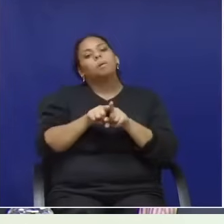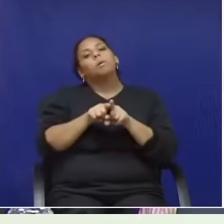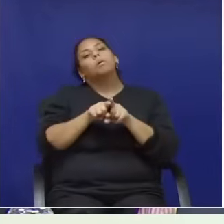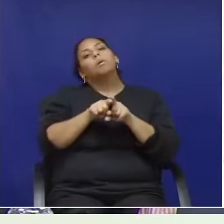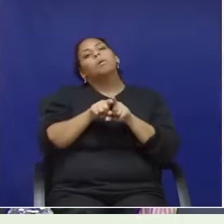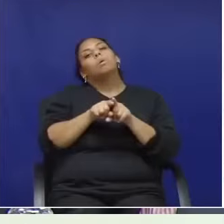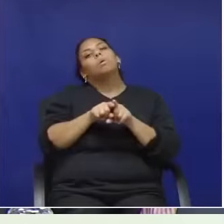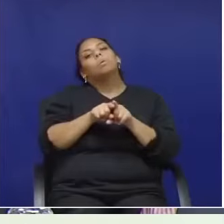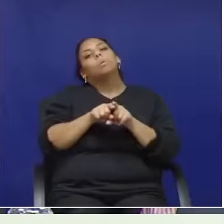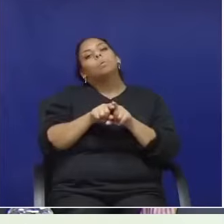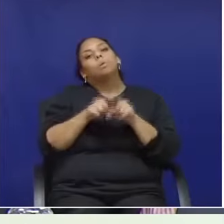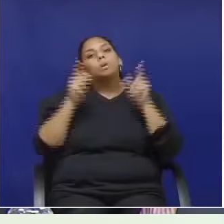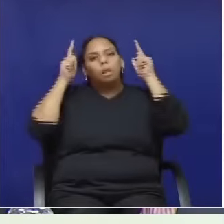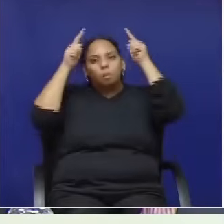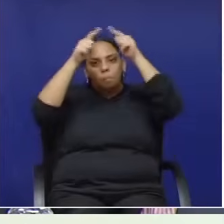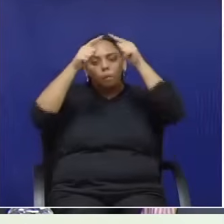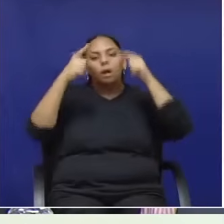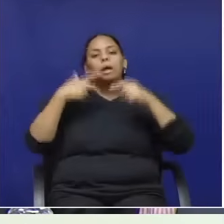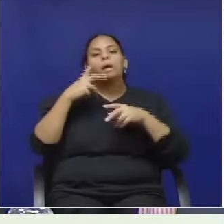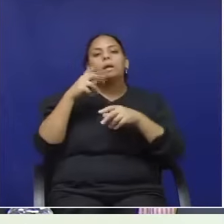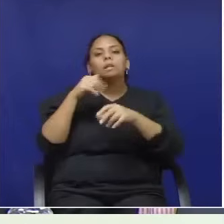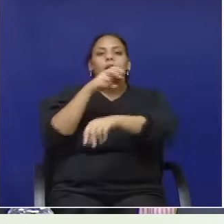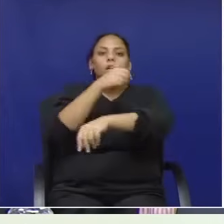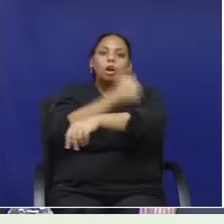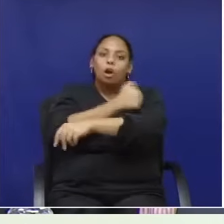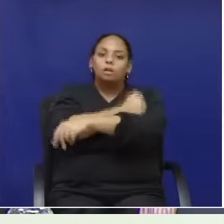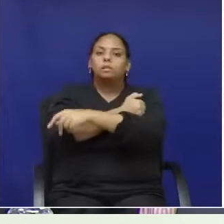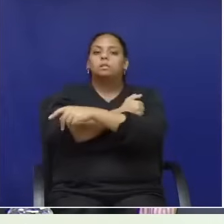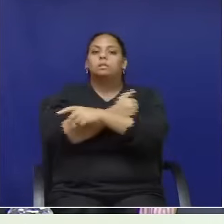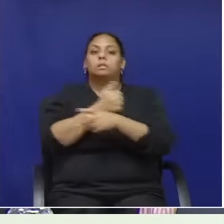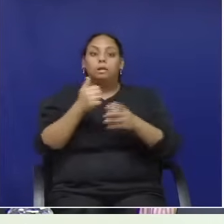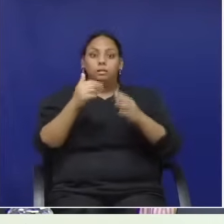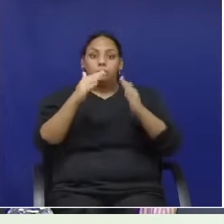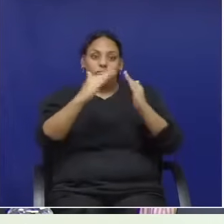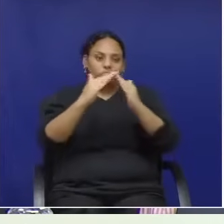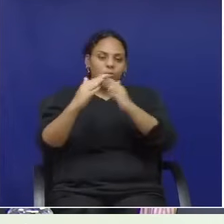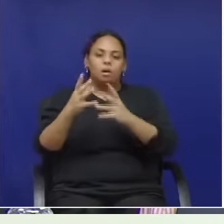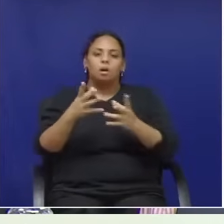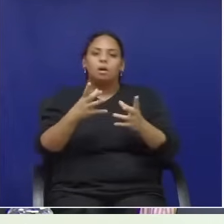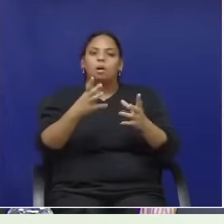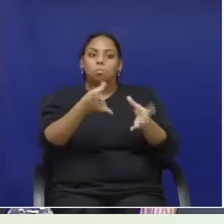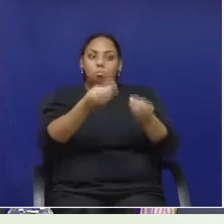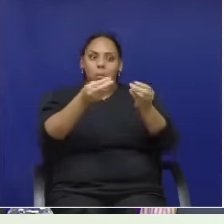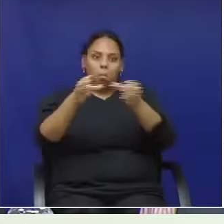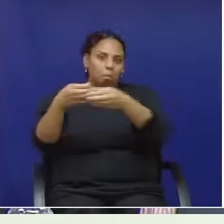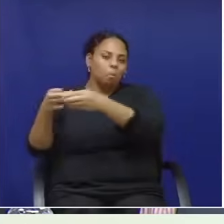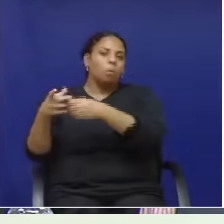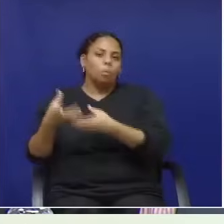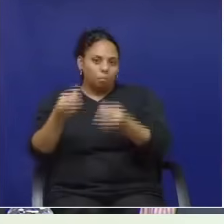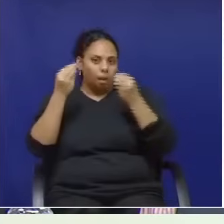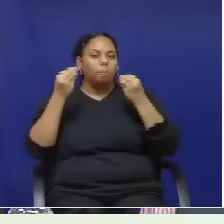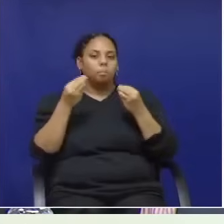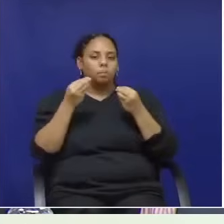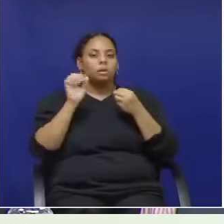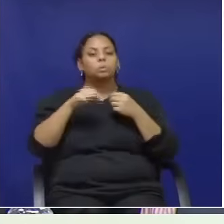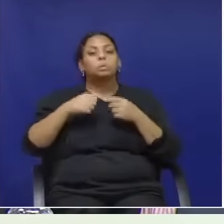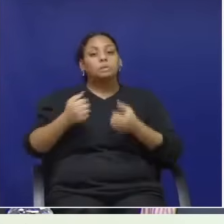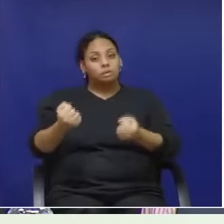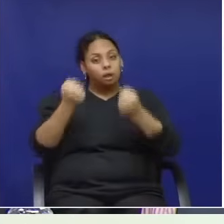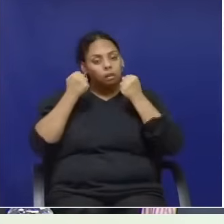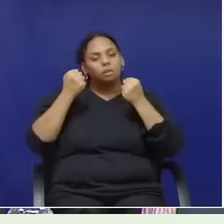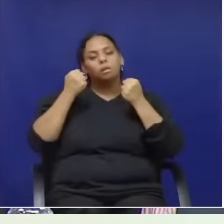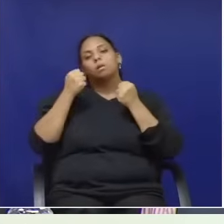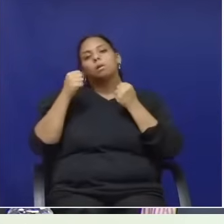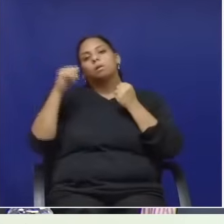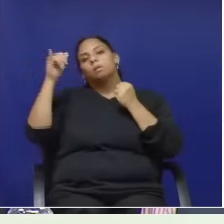discovery of a narcotics facility. So we believe that the continued strengthening of our intelligence